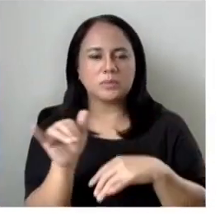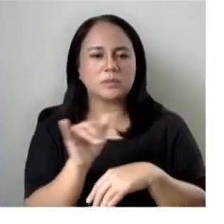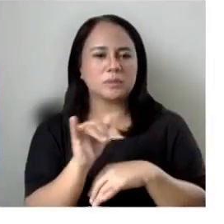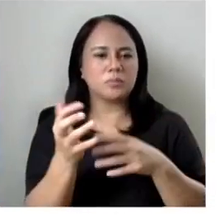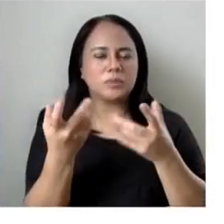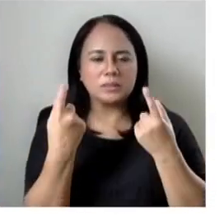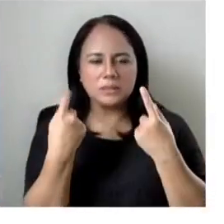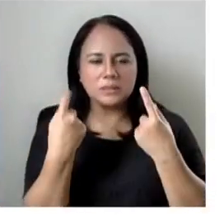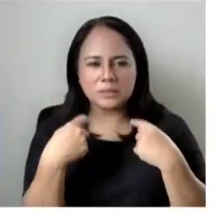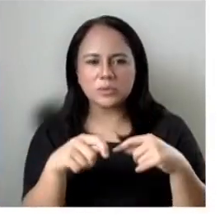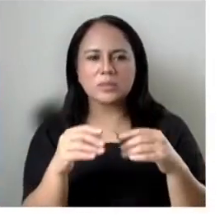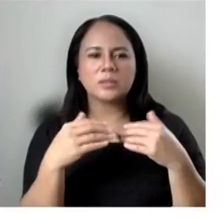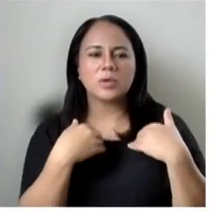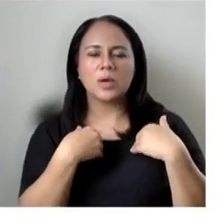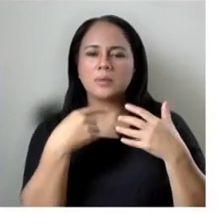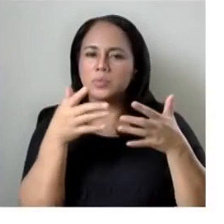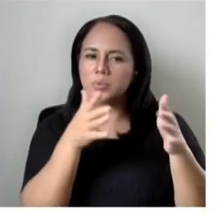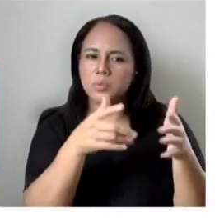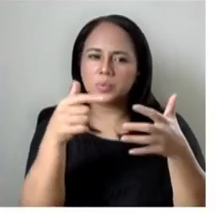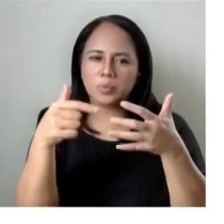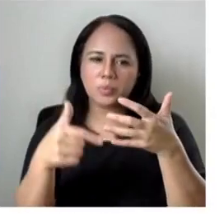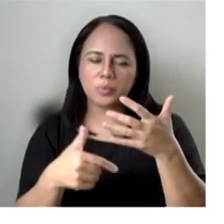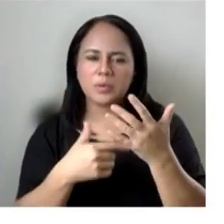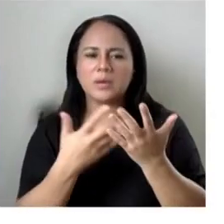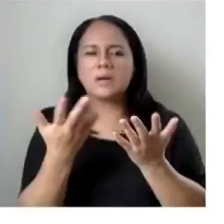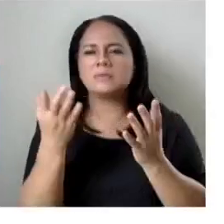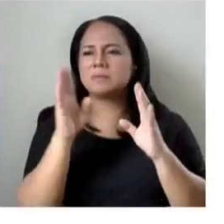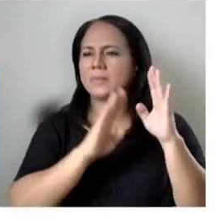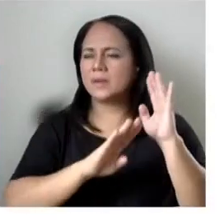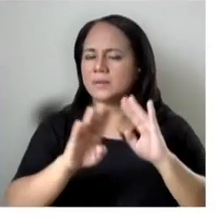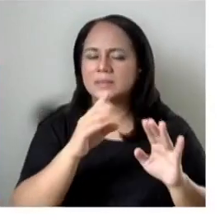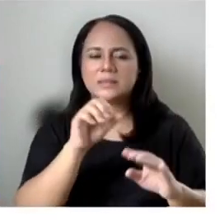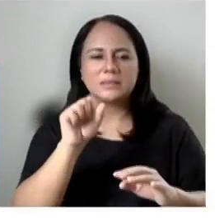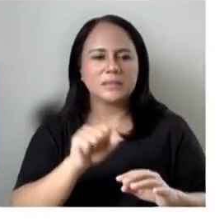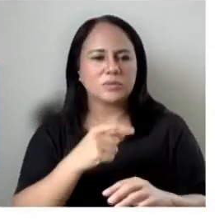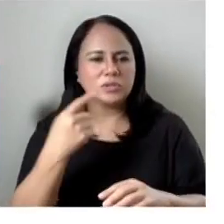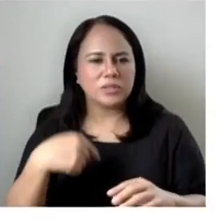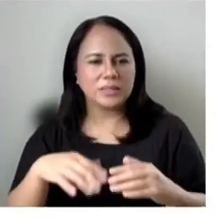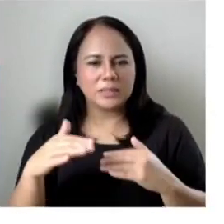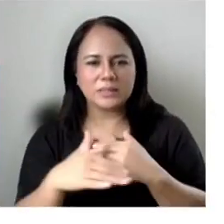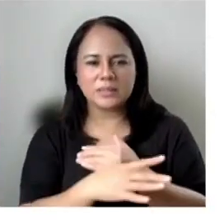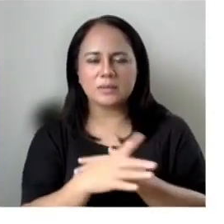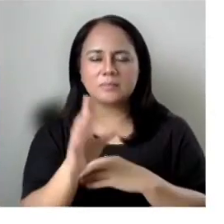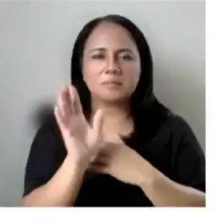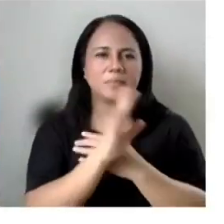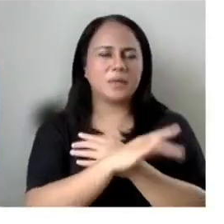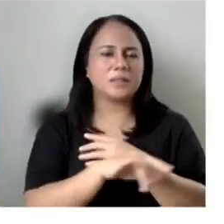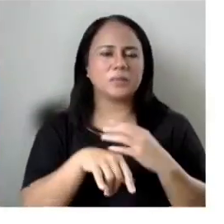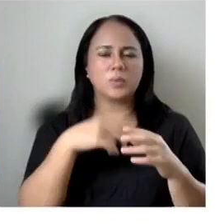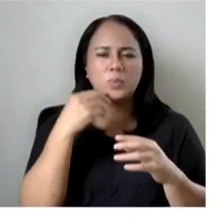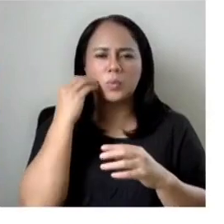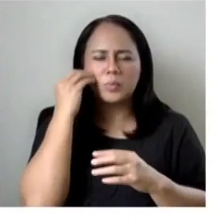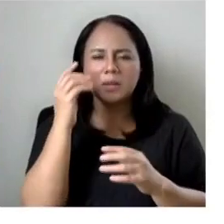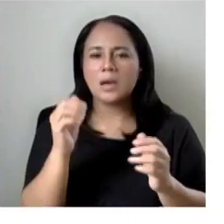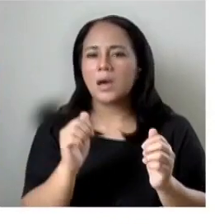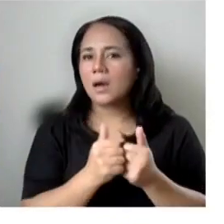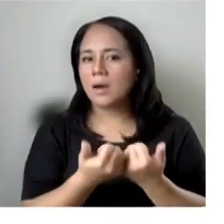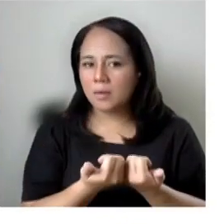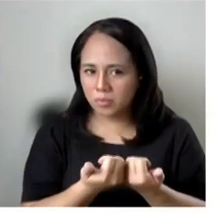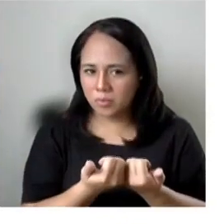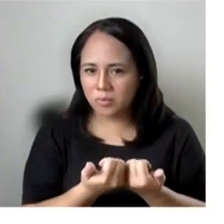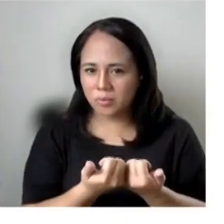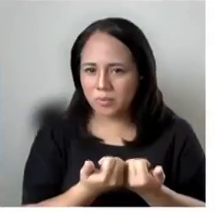come up with mechanisms to lower tensions in the South China Sea. Going back here at home, ADG, how might this meeting